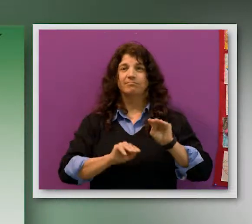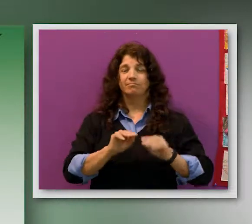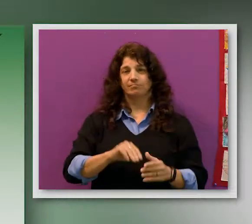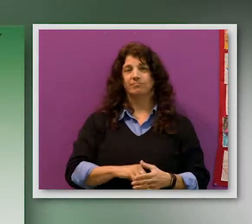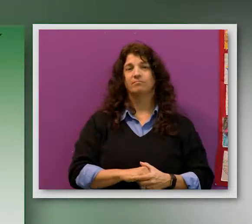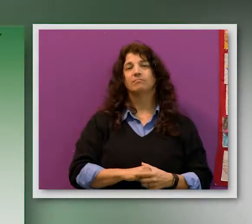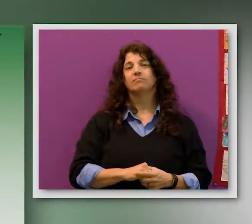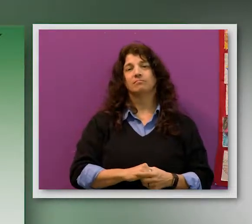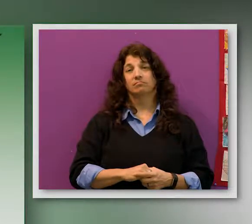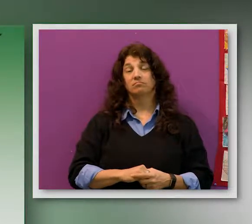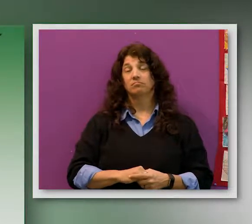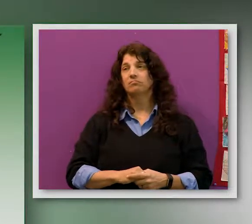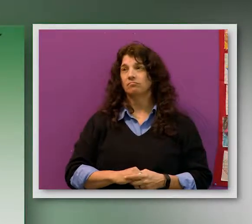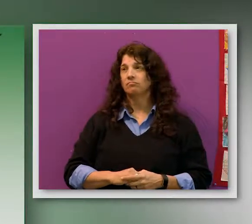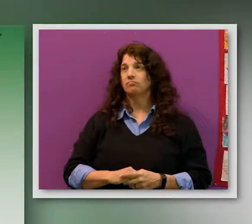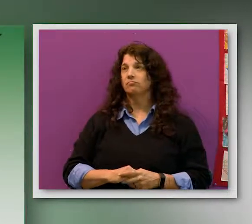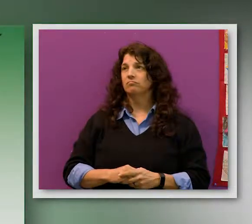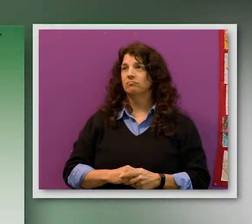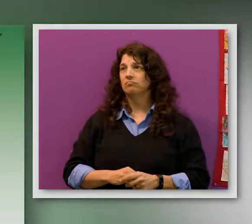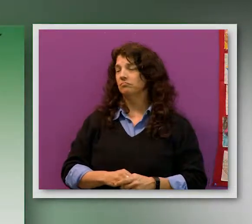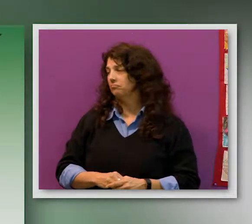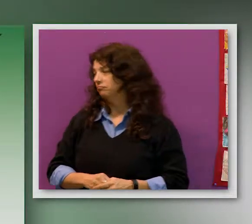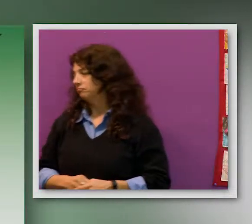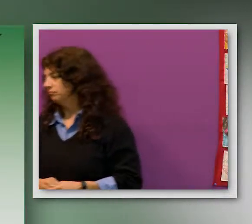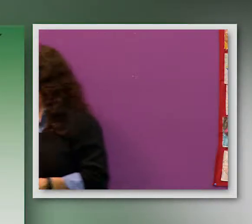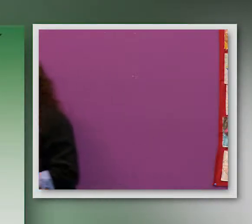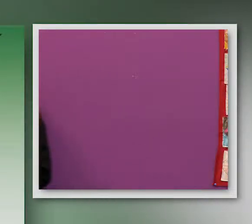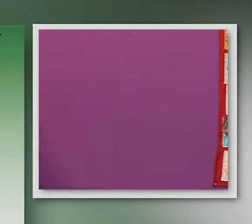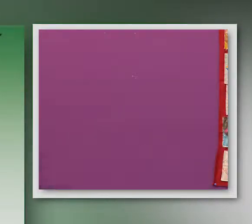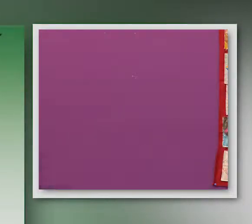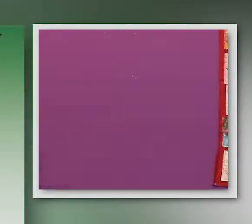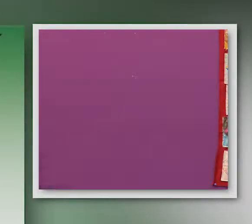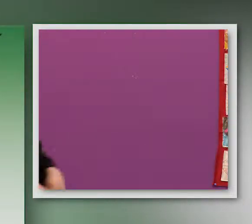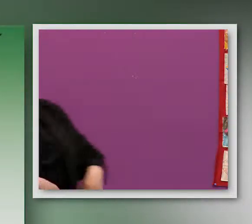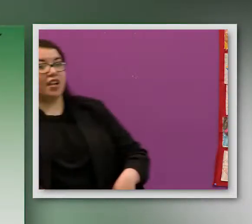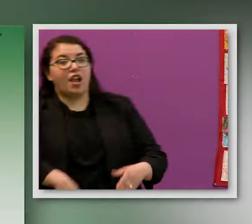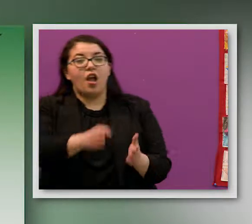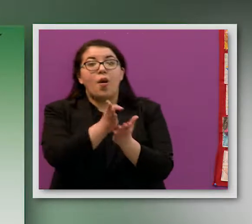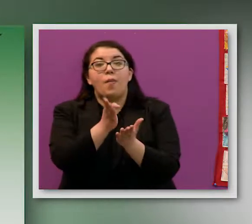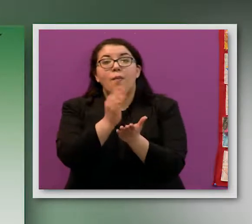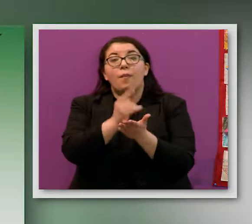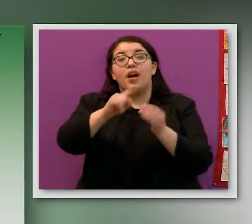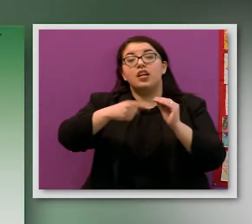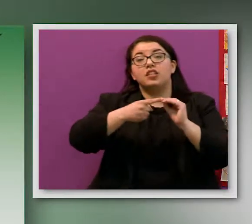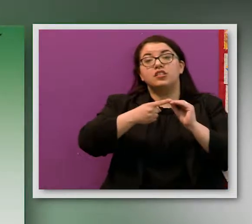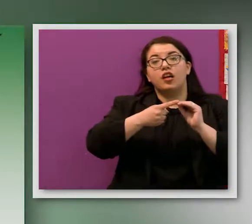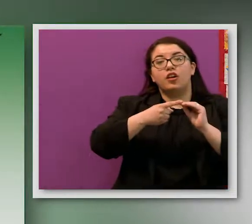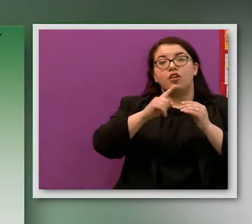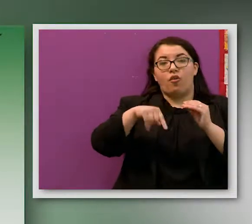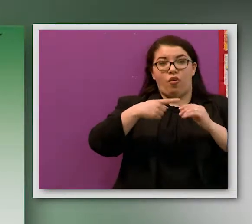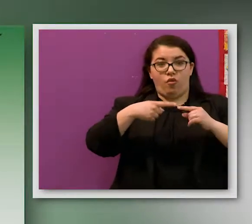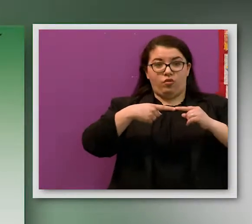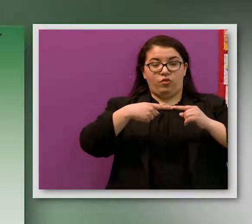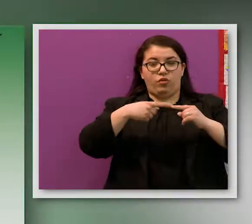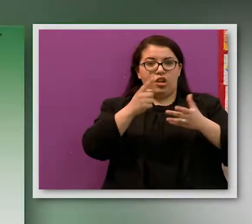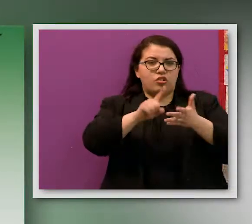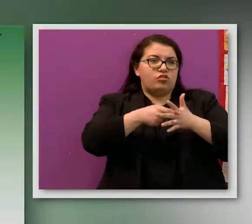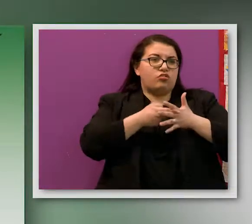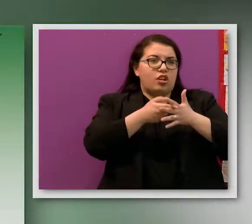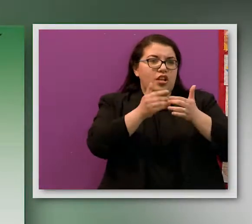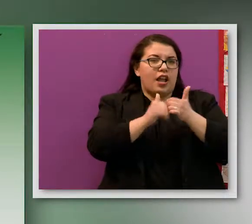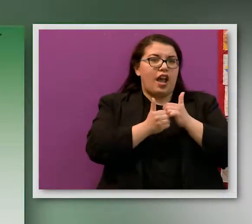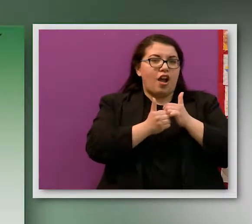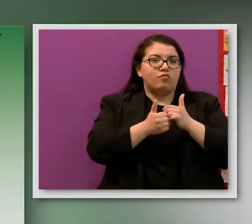cycle. The first part of our preparation for the budget cycle really begins with sitting down with our agency directors. So